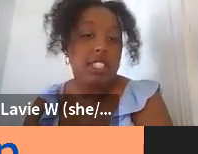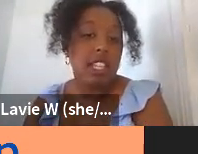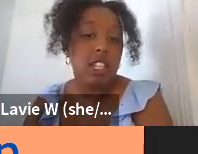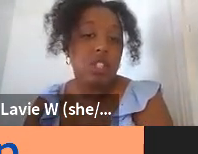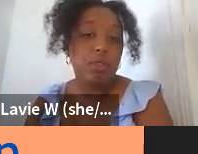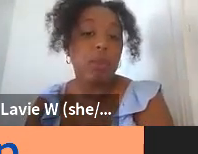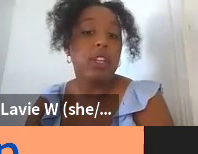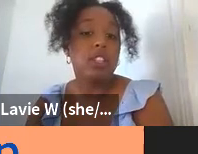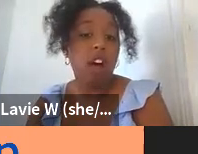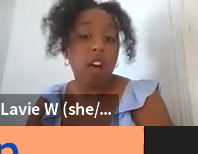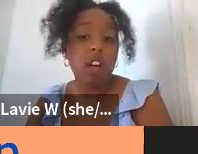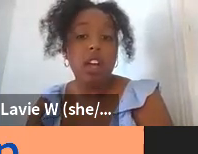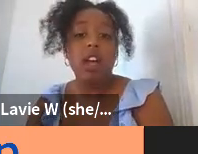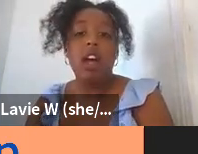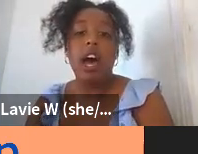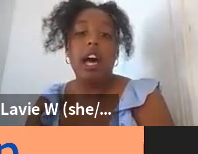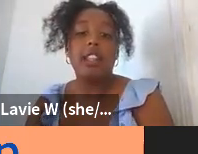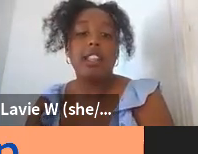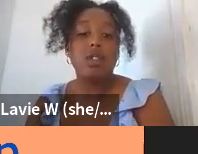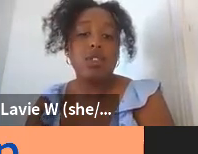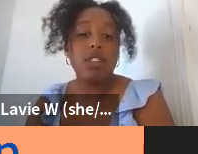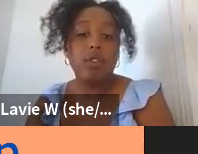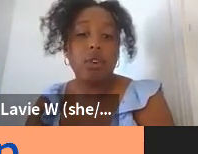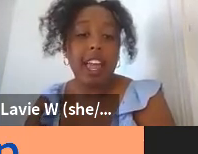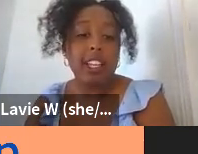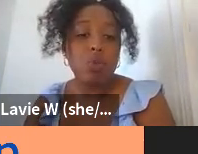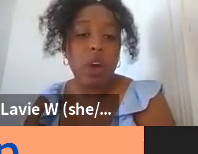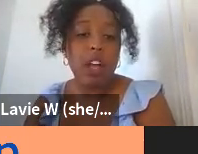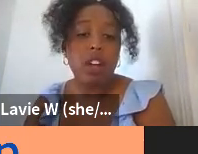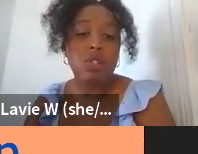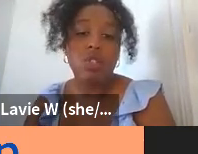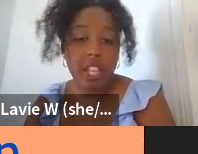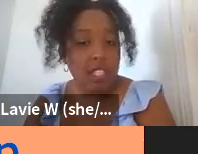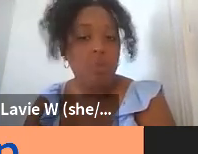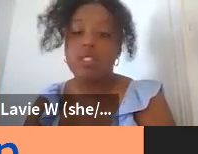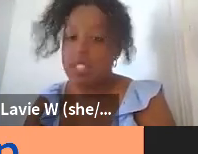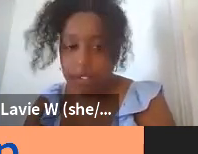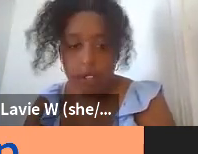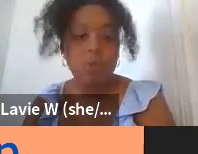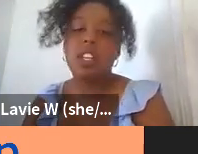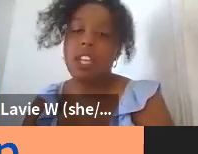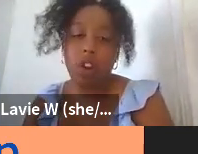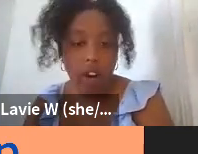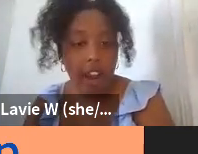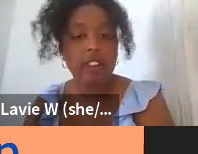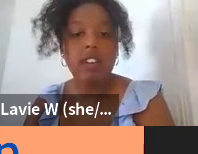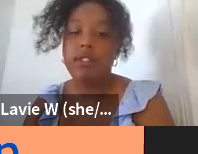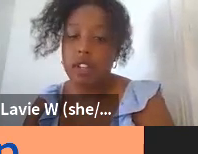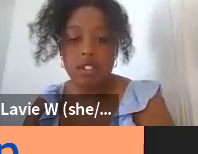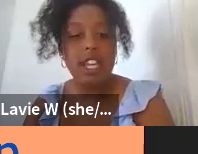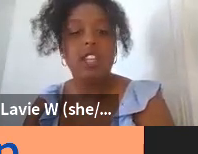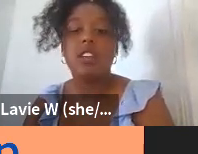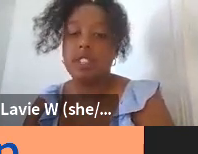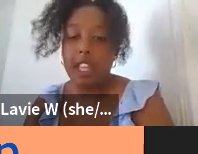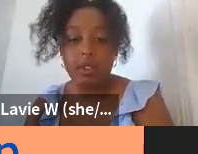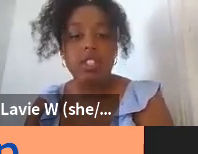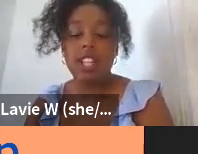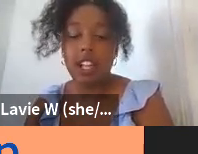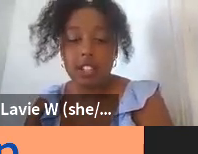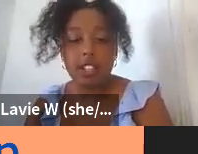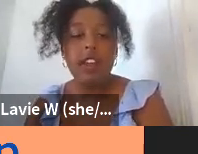language on stage performing a song. They use it for likes while not socializing with the deaf community or having a full understanding